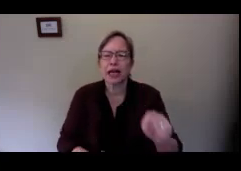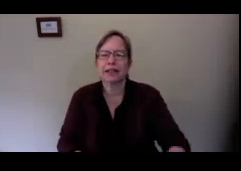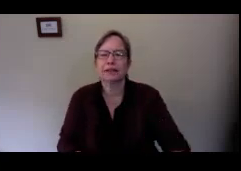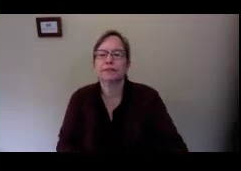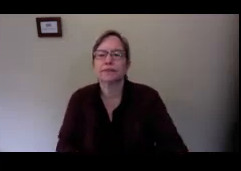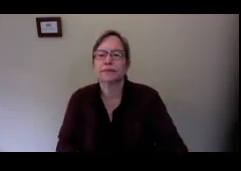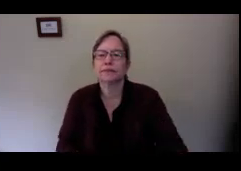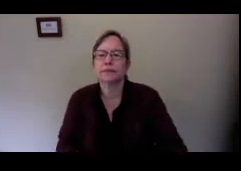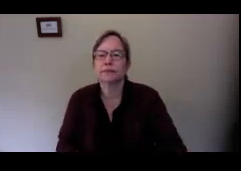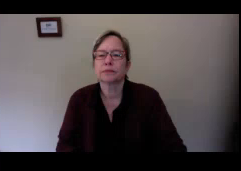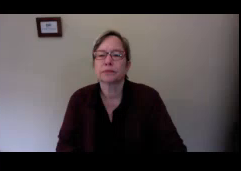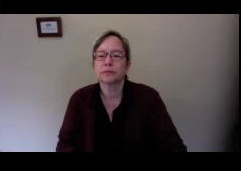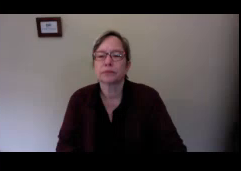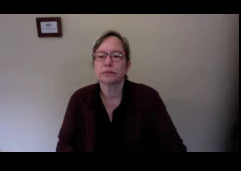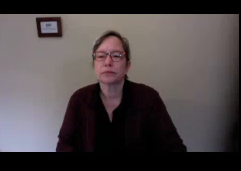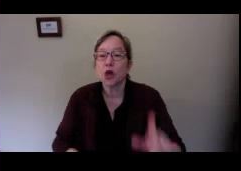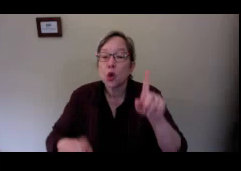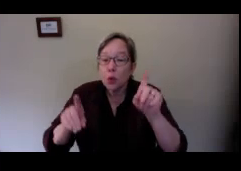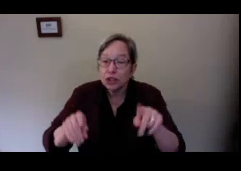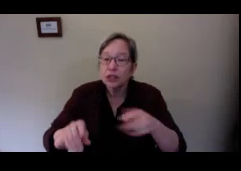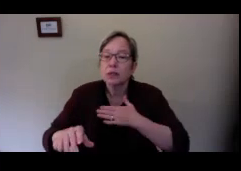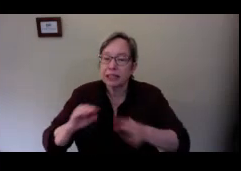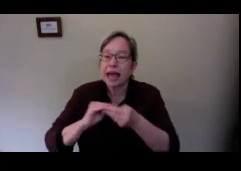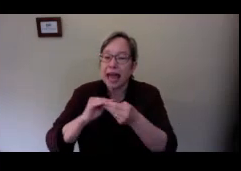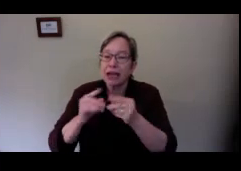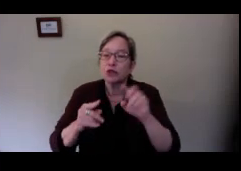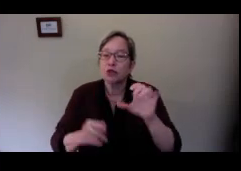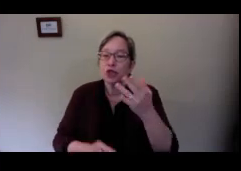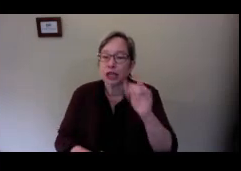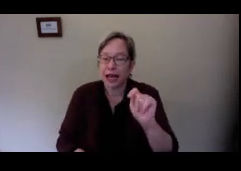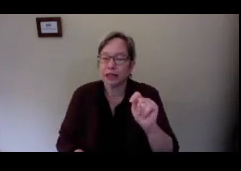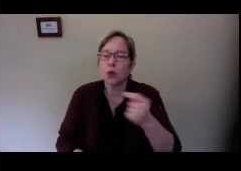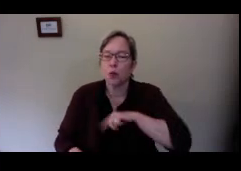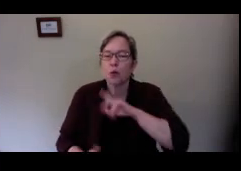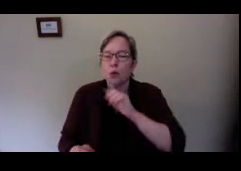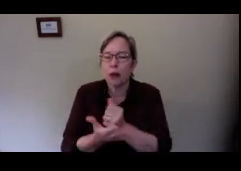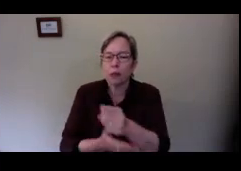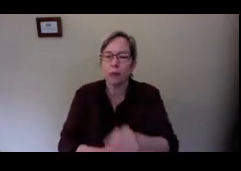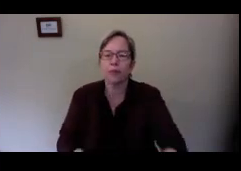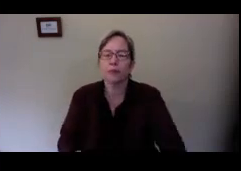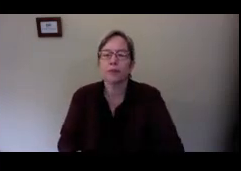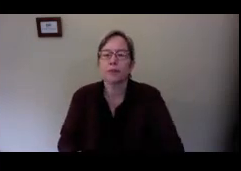questions, please put it in the chat and we'll work to assist you.